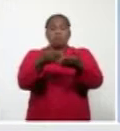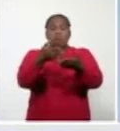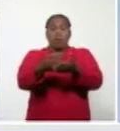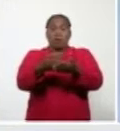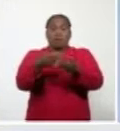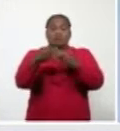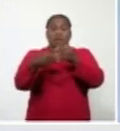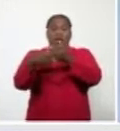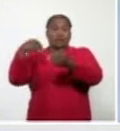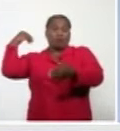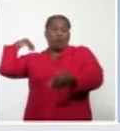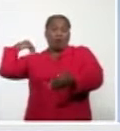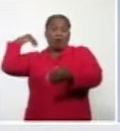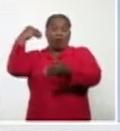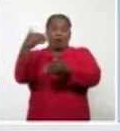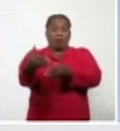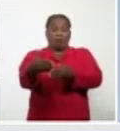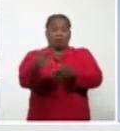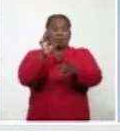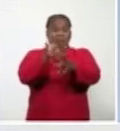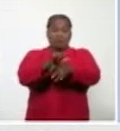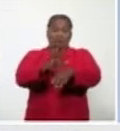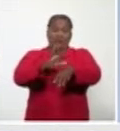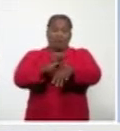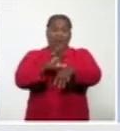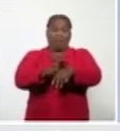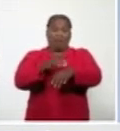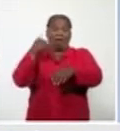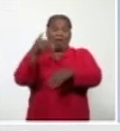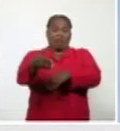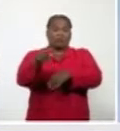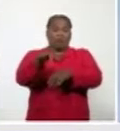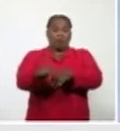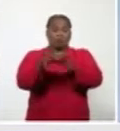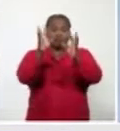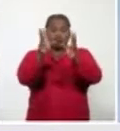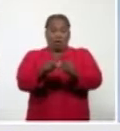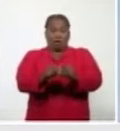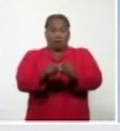In this way, Cuba has the cumulative total of